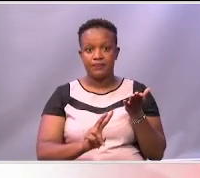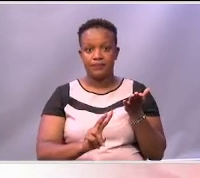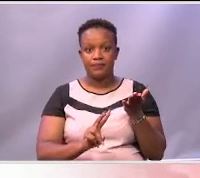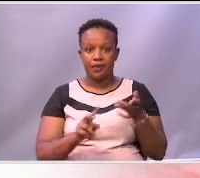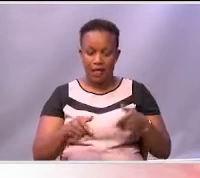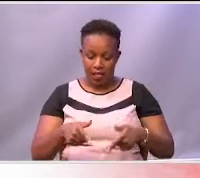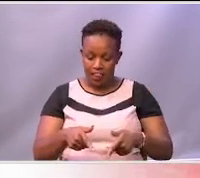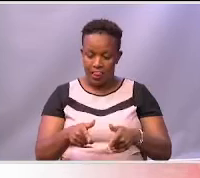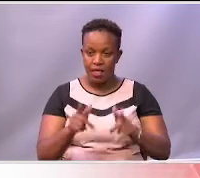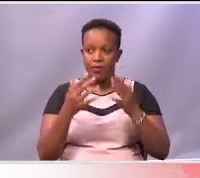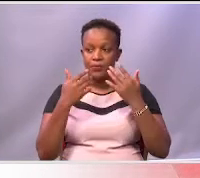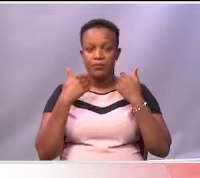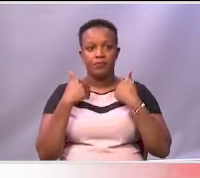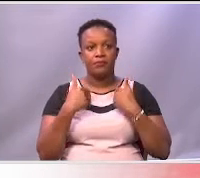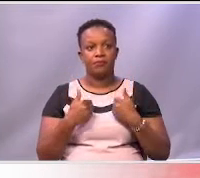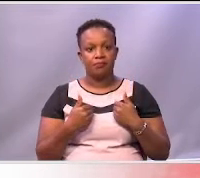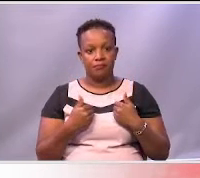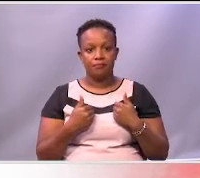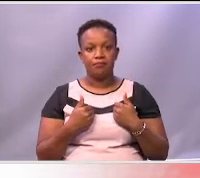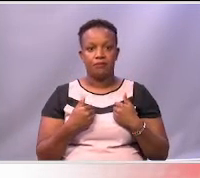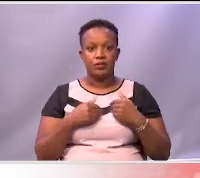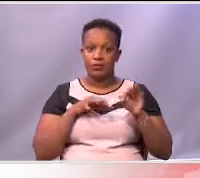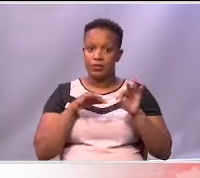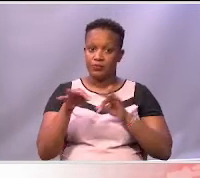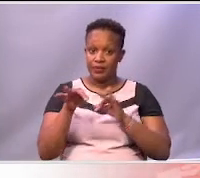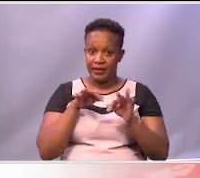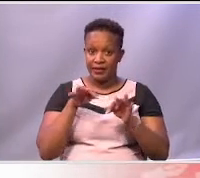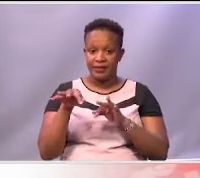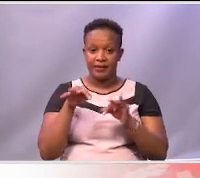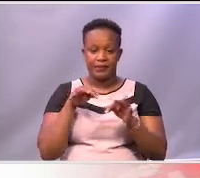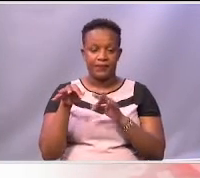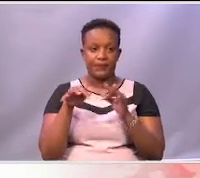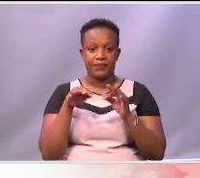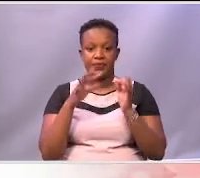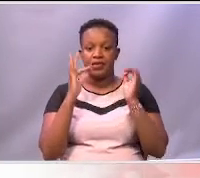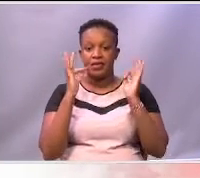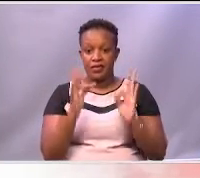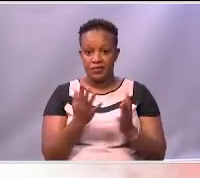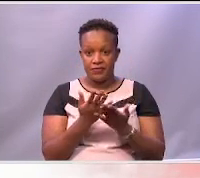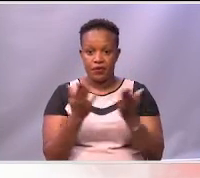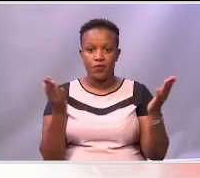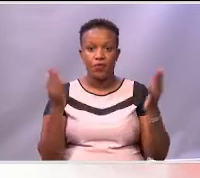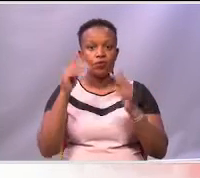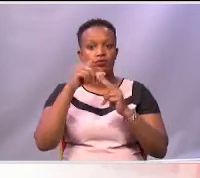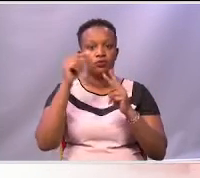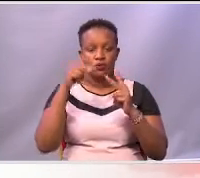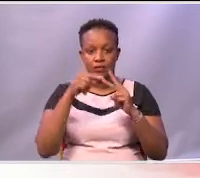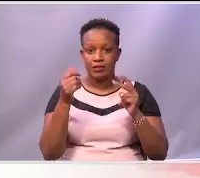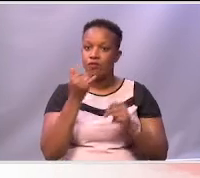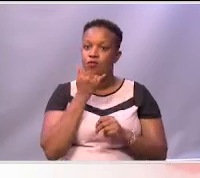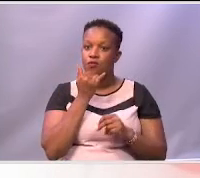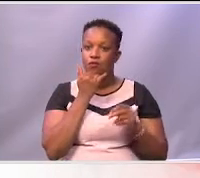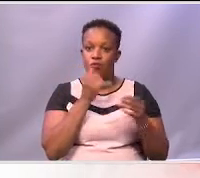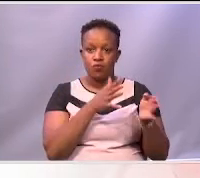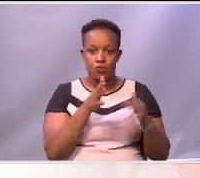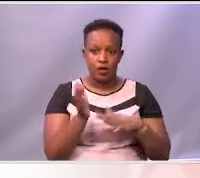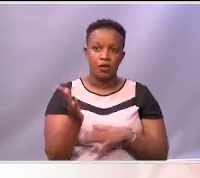just quote it, it is this as follows: if you have chosen the wrong way, return.